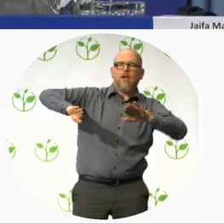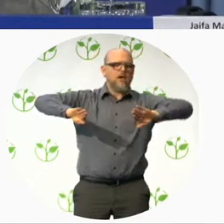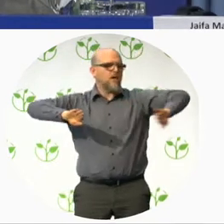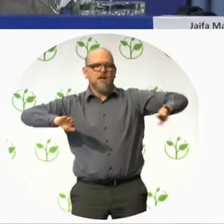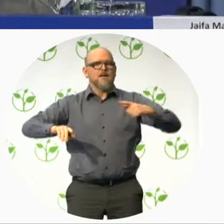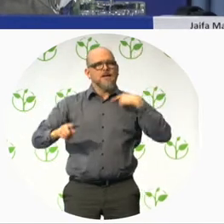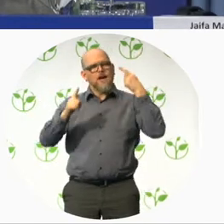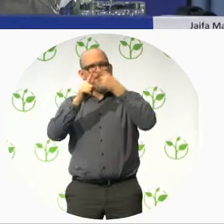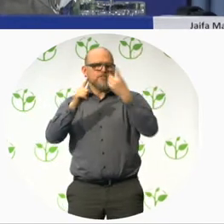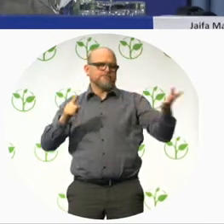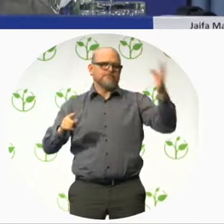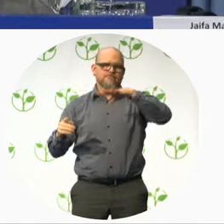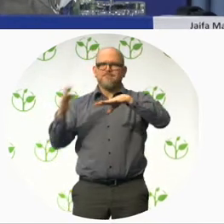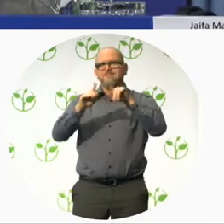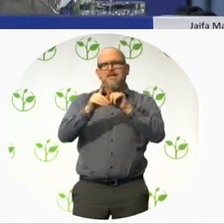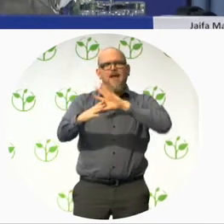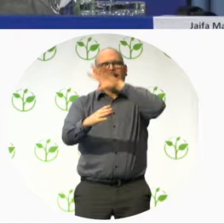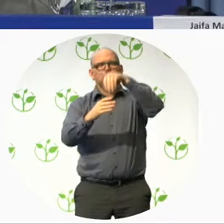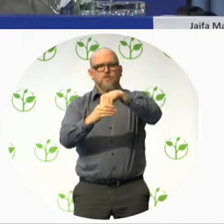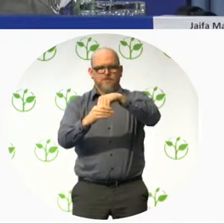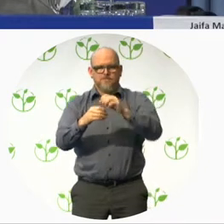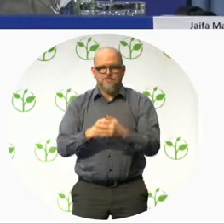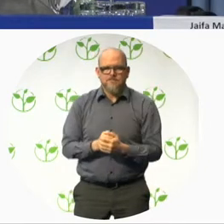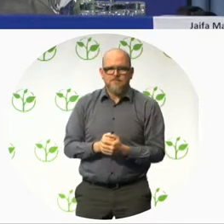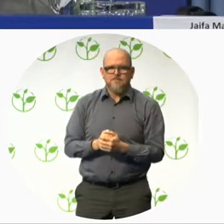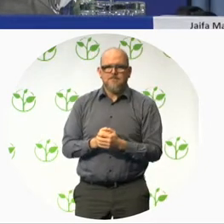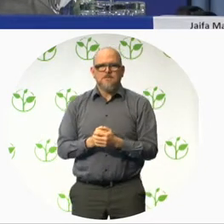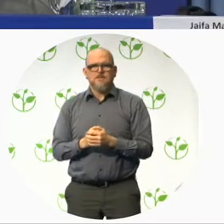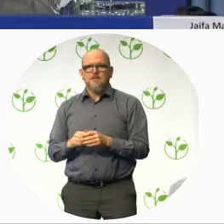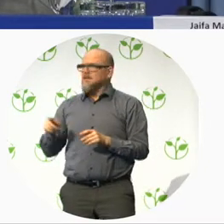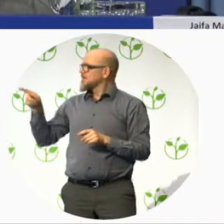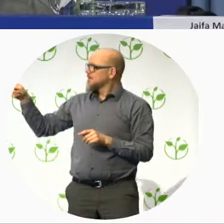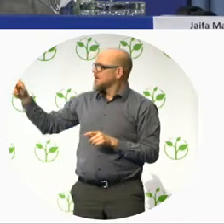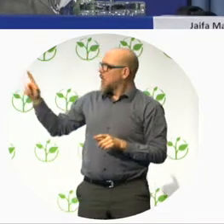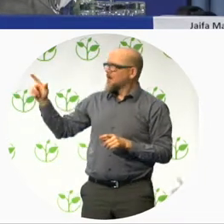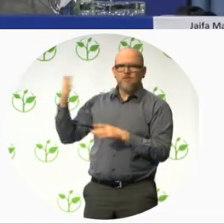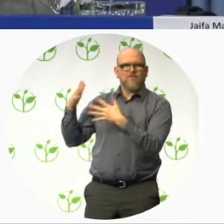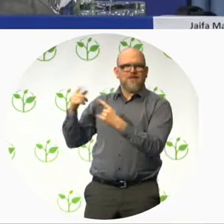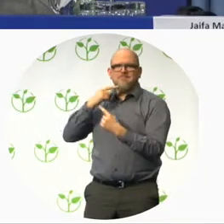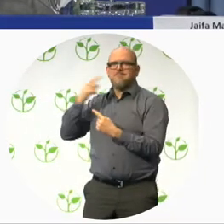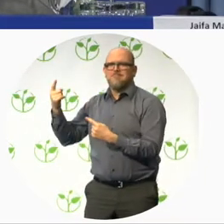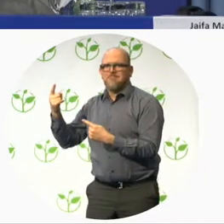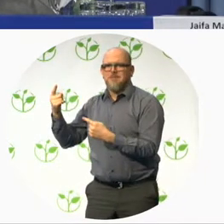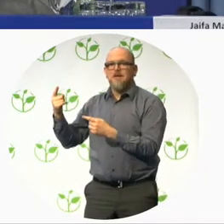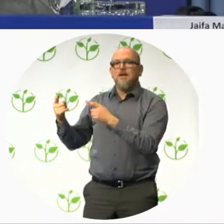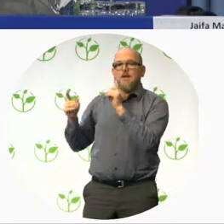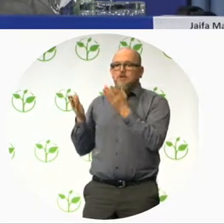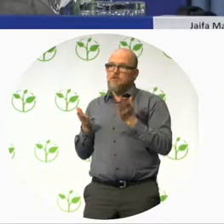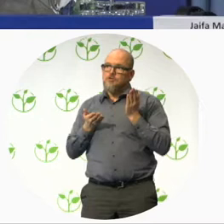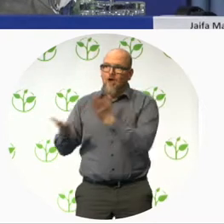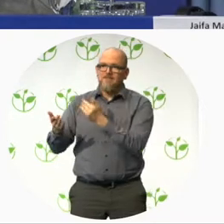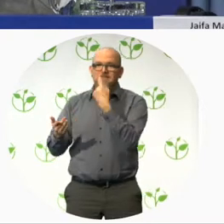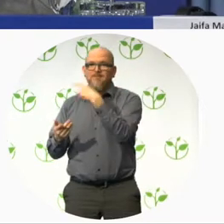Lorenzo said, it's not about the business case to serve deaf people. It's about the social responsibility of the